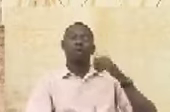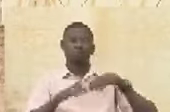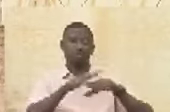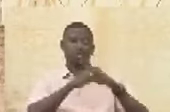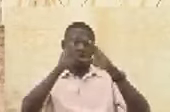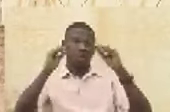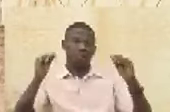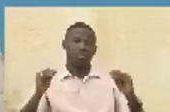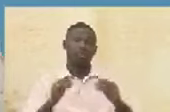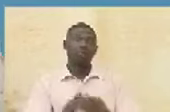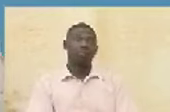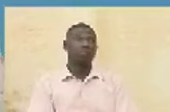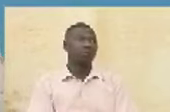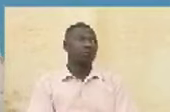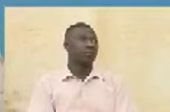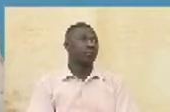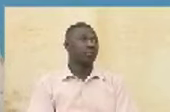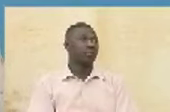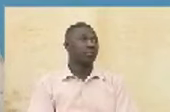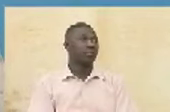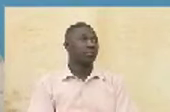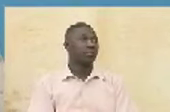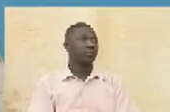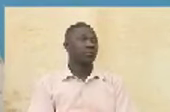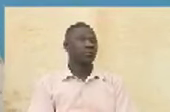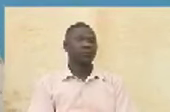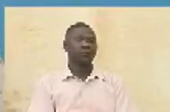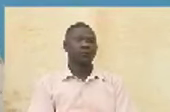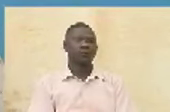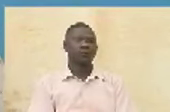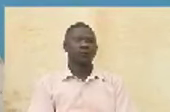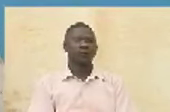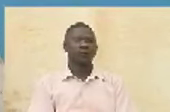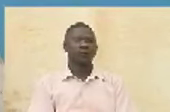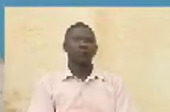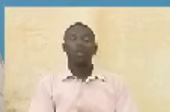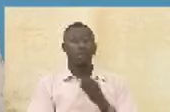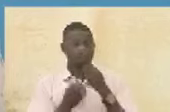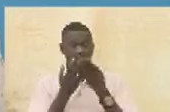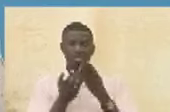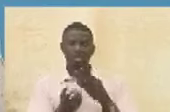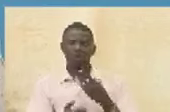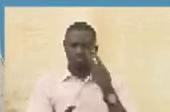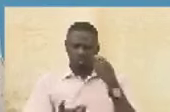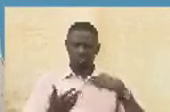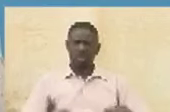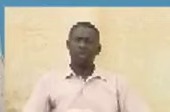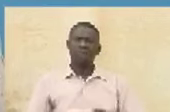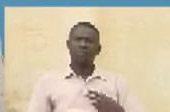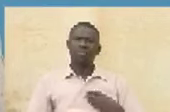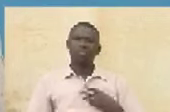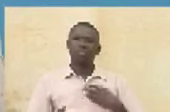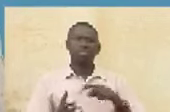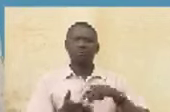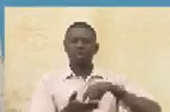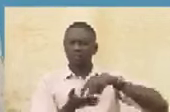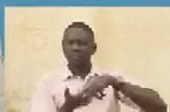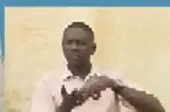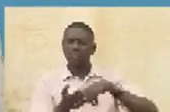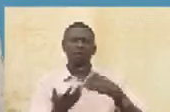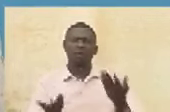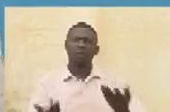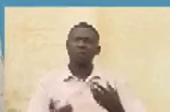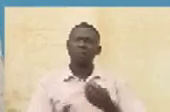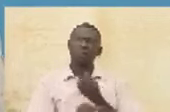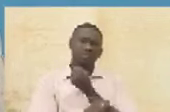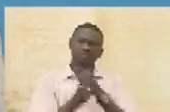room." I told them, "Look at me, my situation.